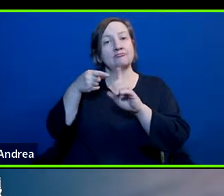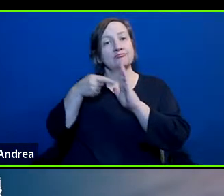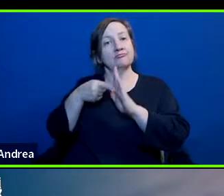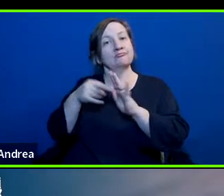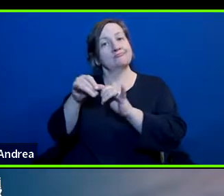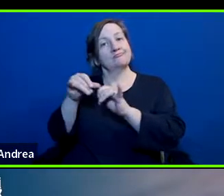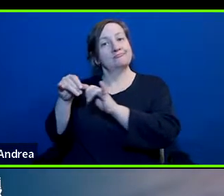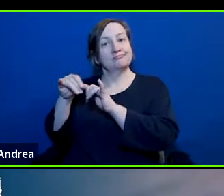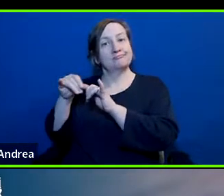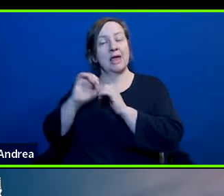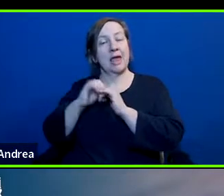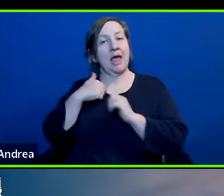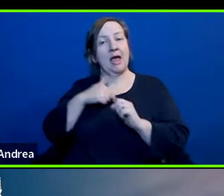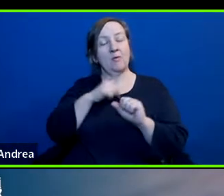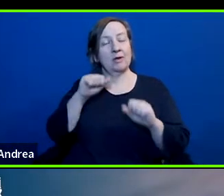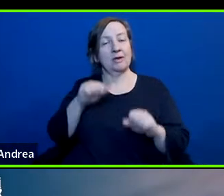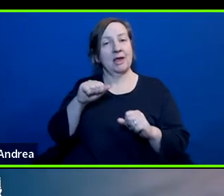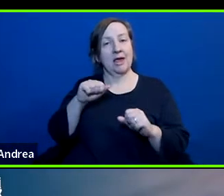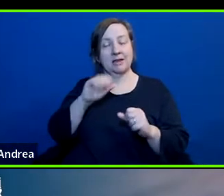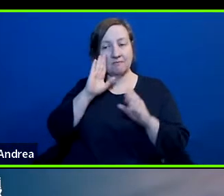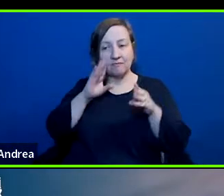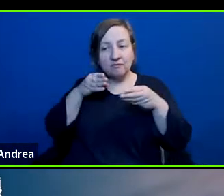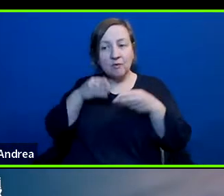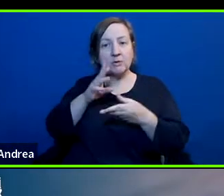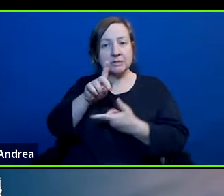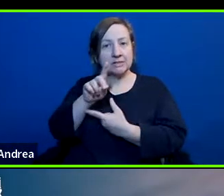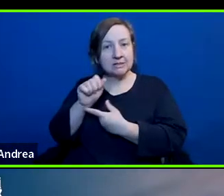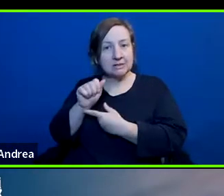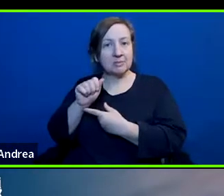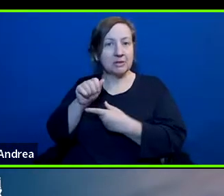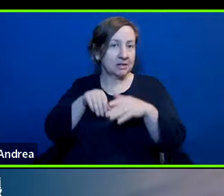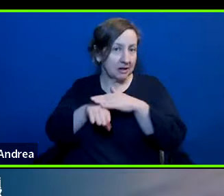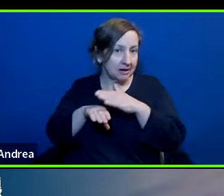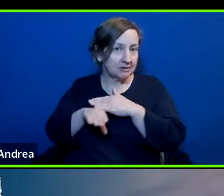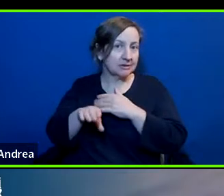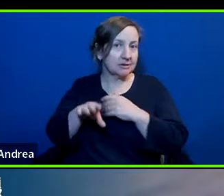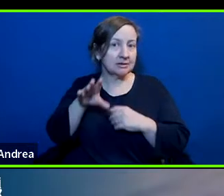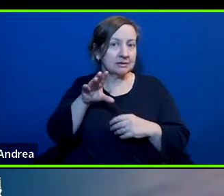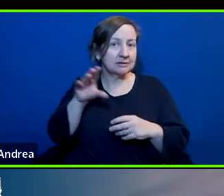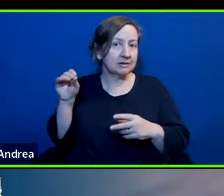can center disability access and